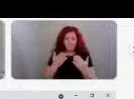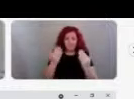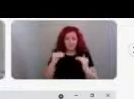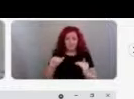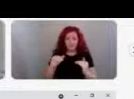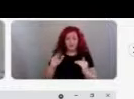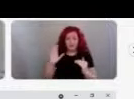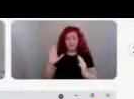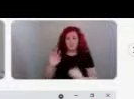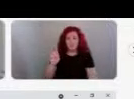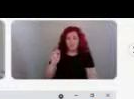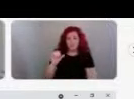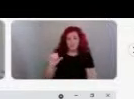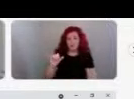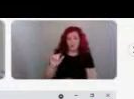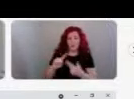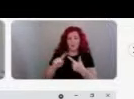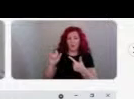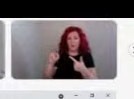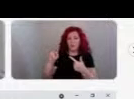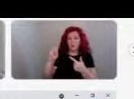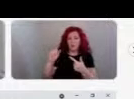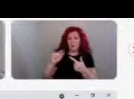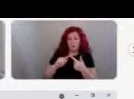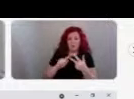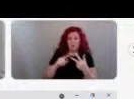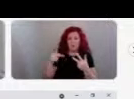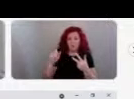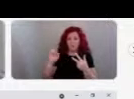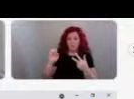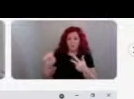followed by linda dugan followed